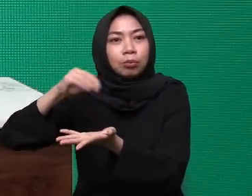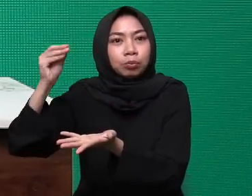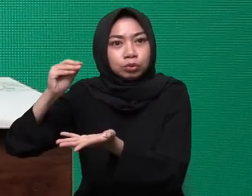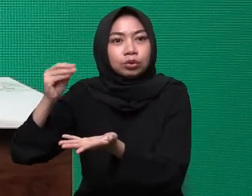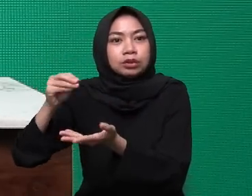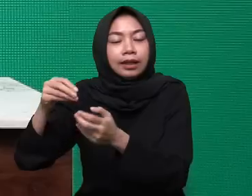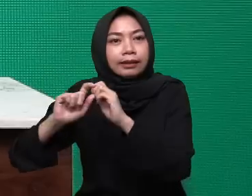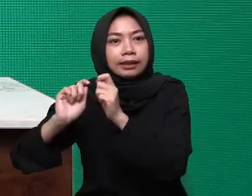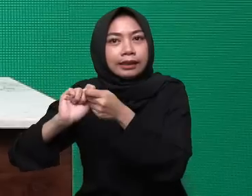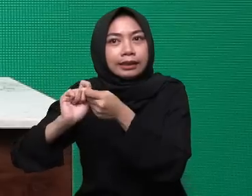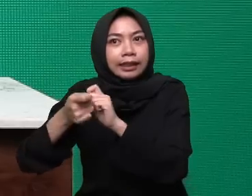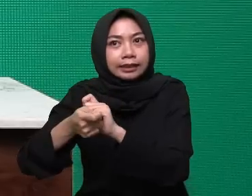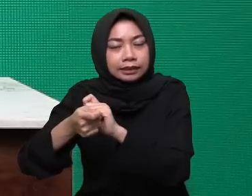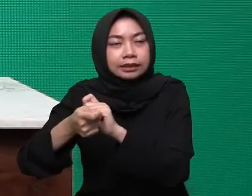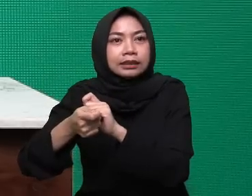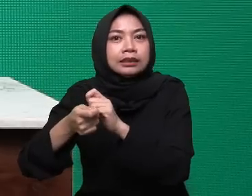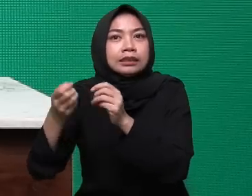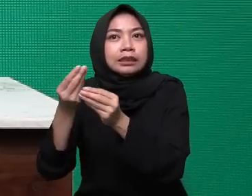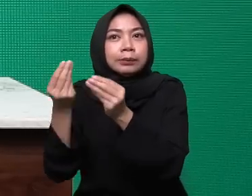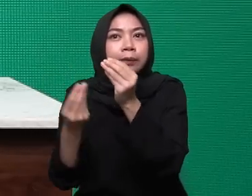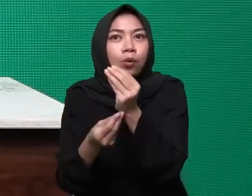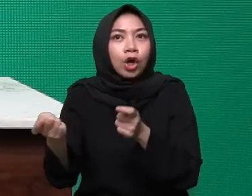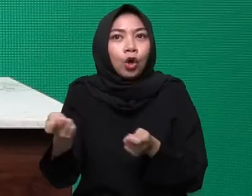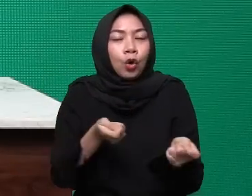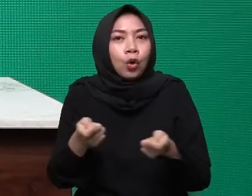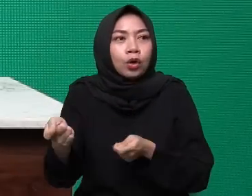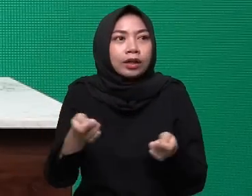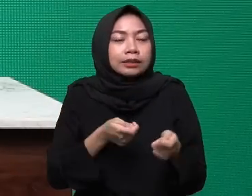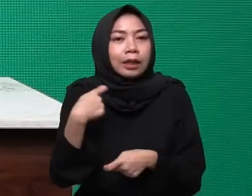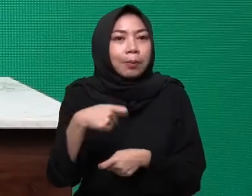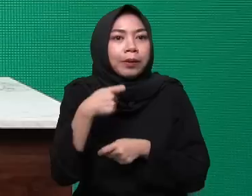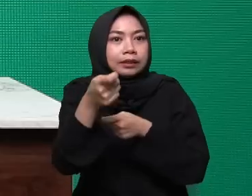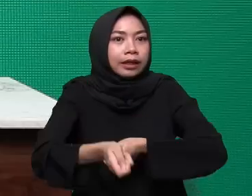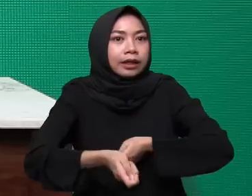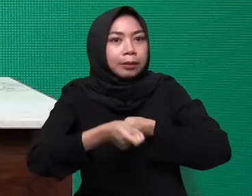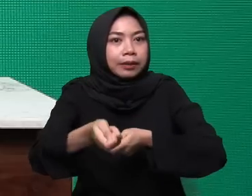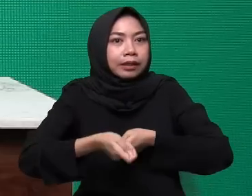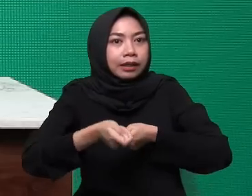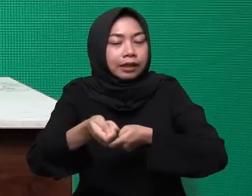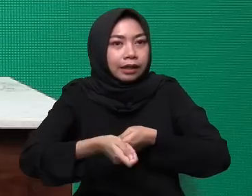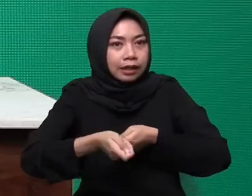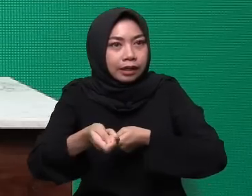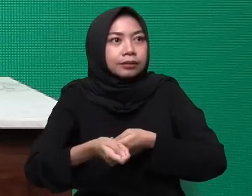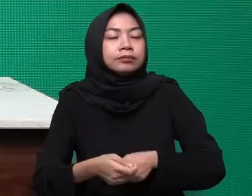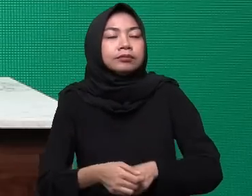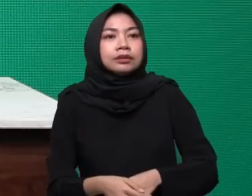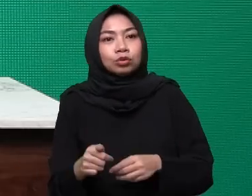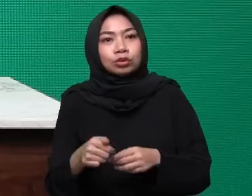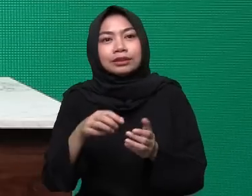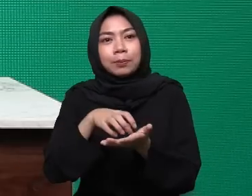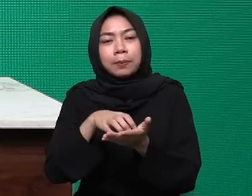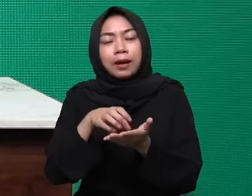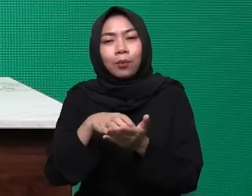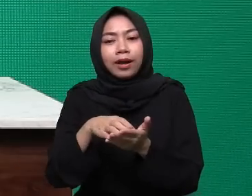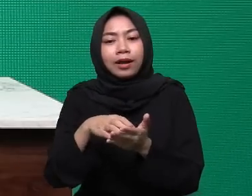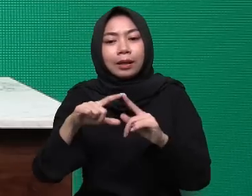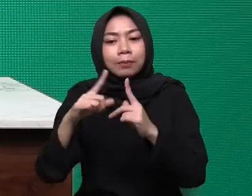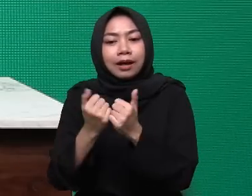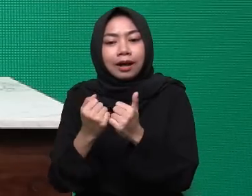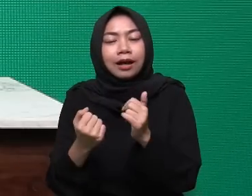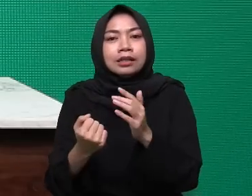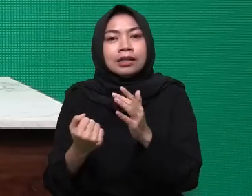14 laboratories under the coordinations of the Agricultural Quarantine Agency of Indonesia. We are also ready